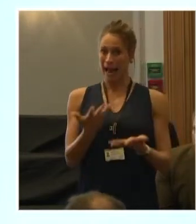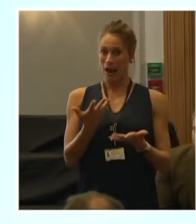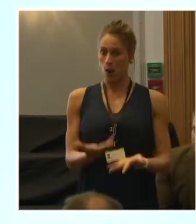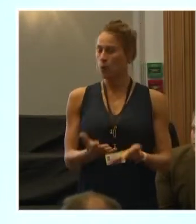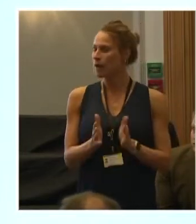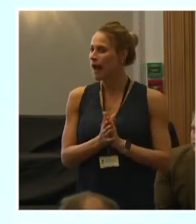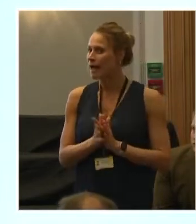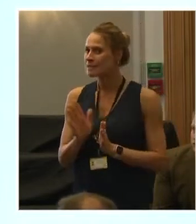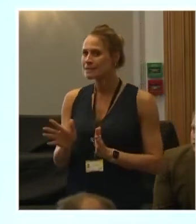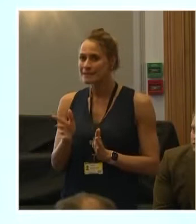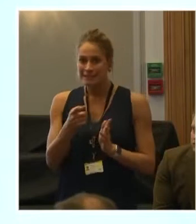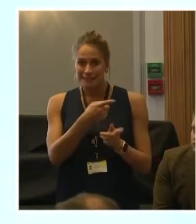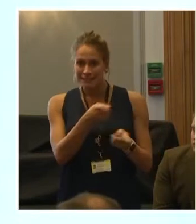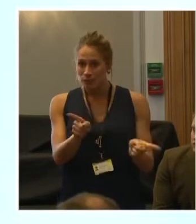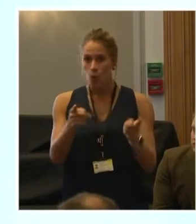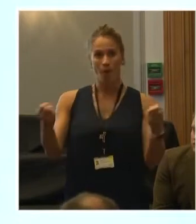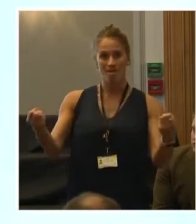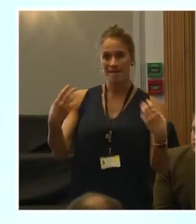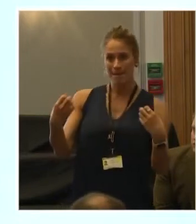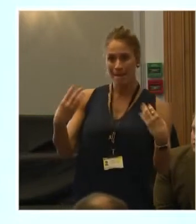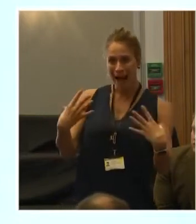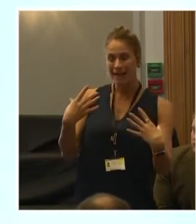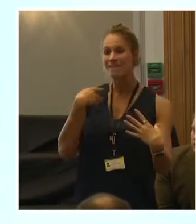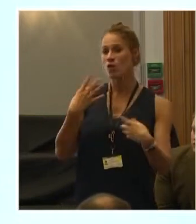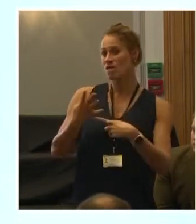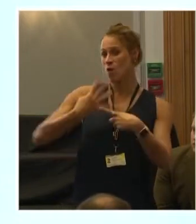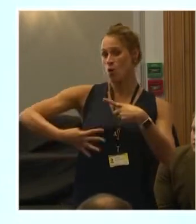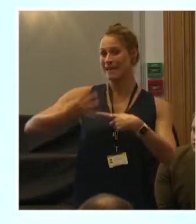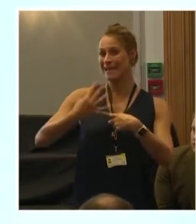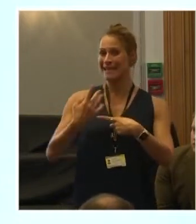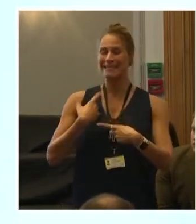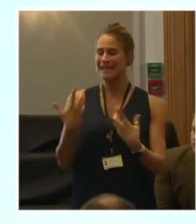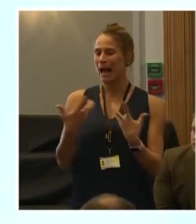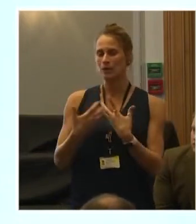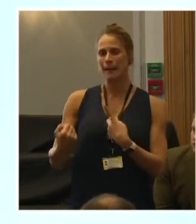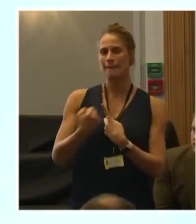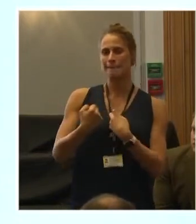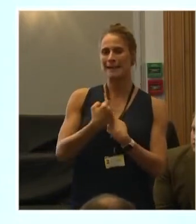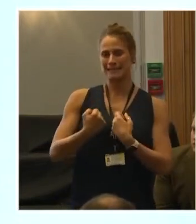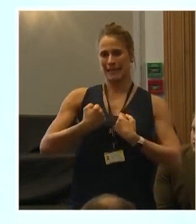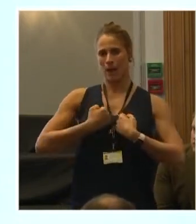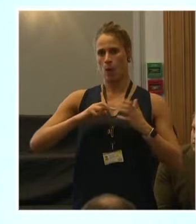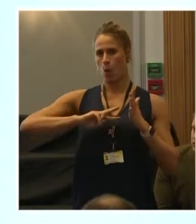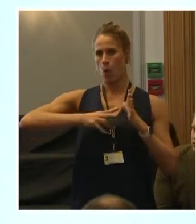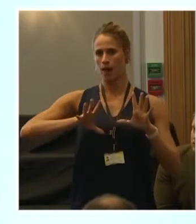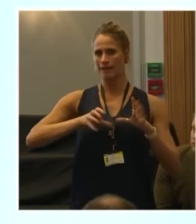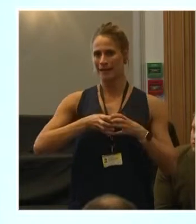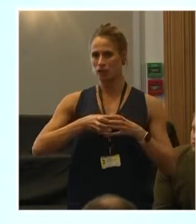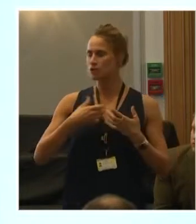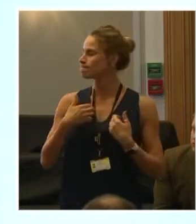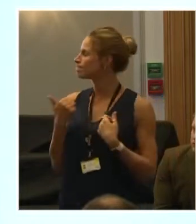insight that you have given us over the last 4 years and how that's impacted. I think it's also important at this point to say that